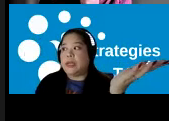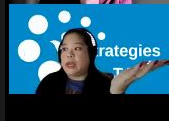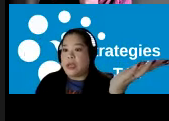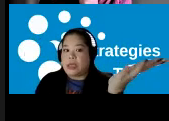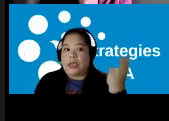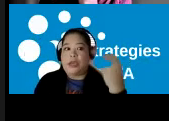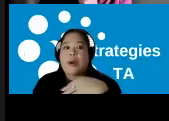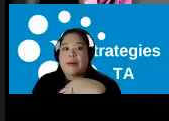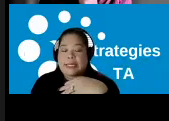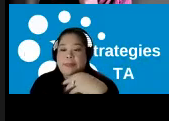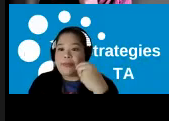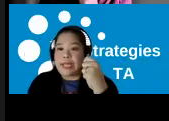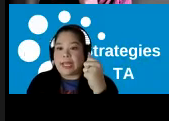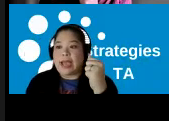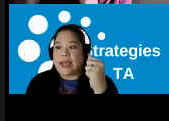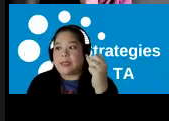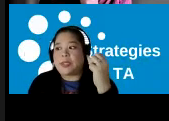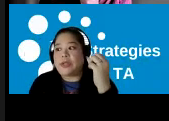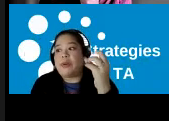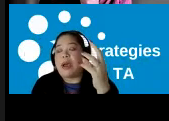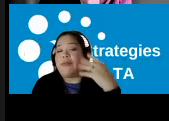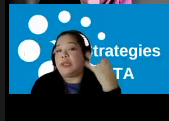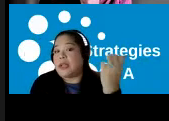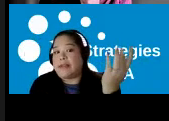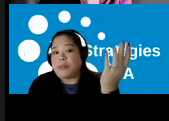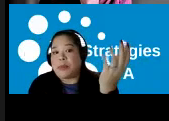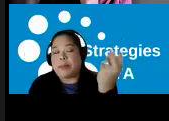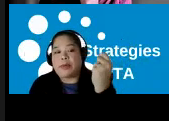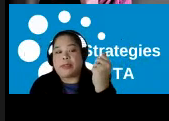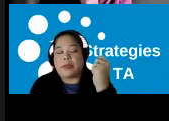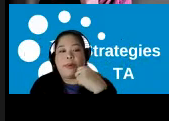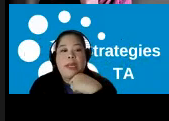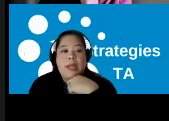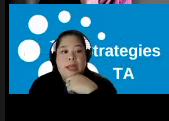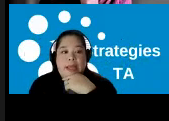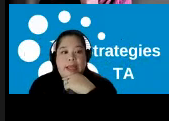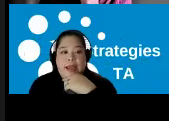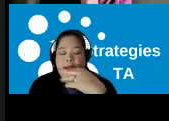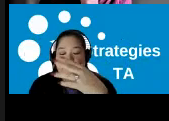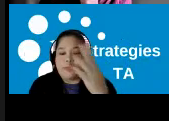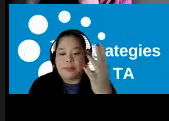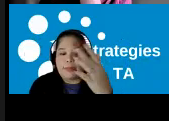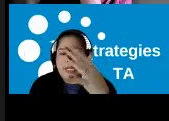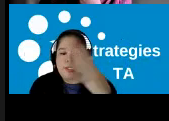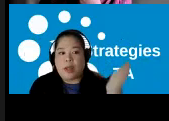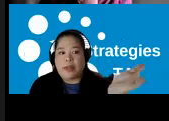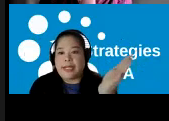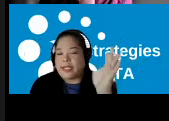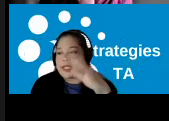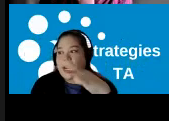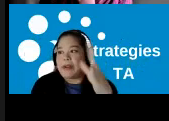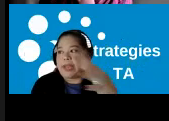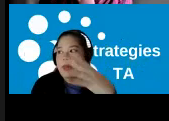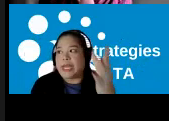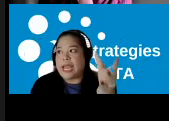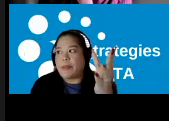apartment, you know how expensive it can get, especially if you have a lot of family members. So they installed these to